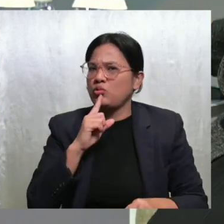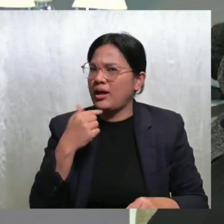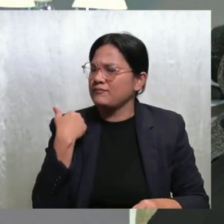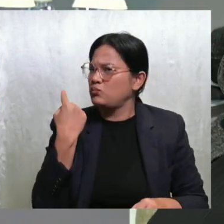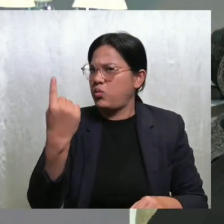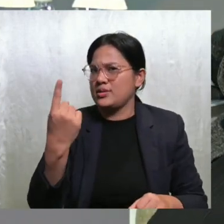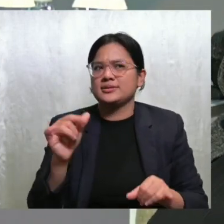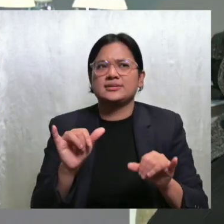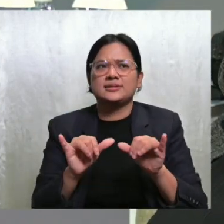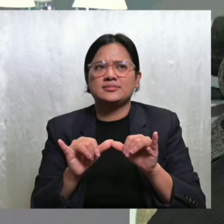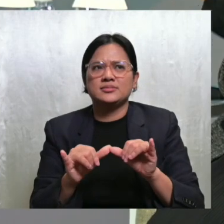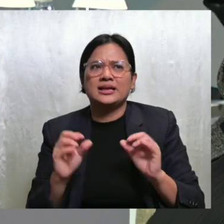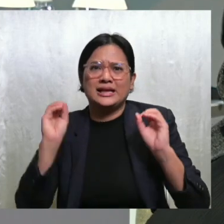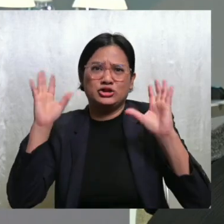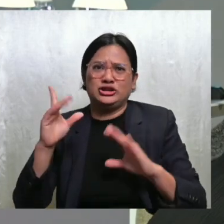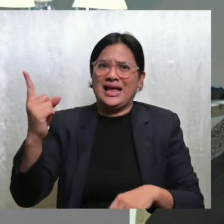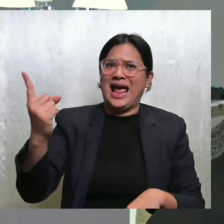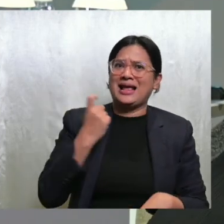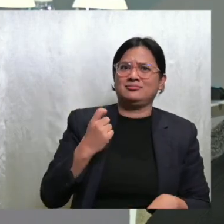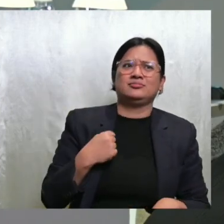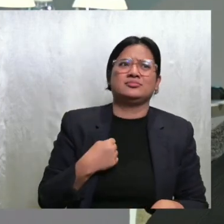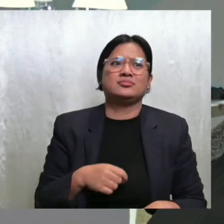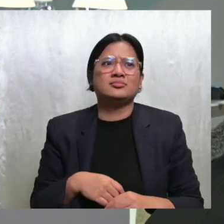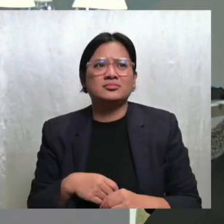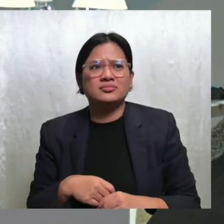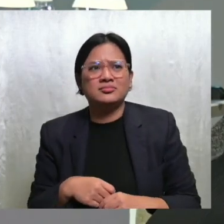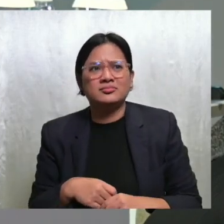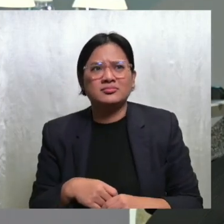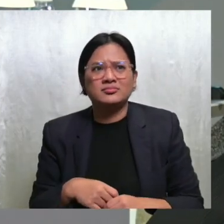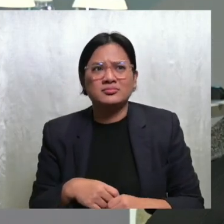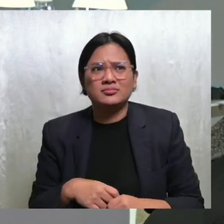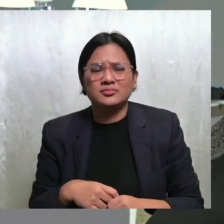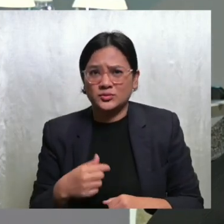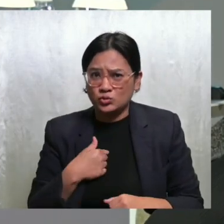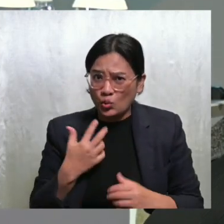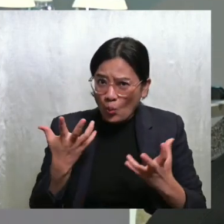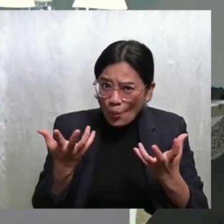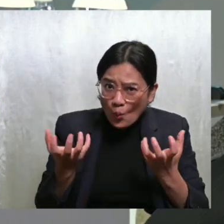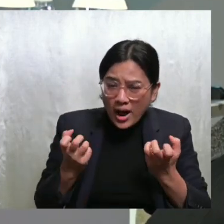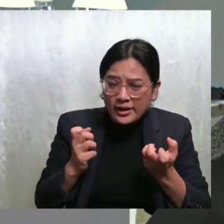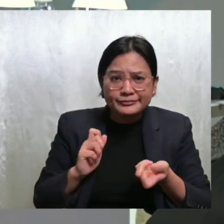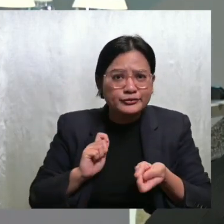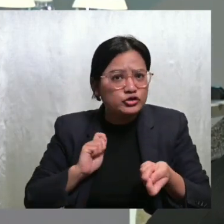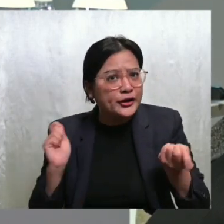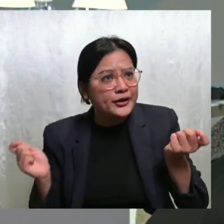can probably convert a quadratic equation into a linear equation. And I was